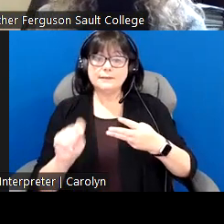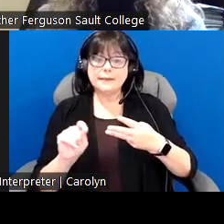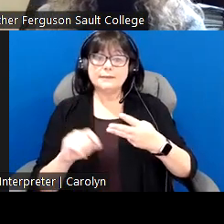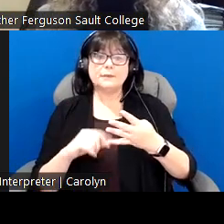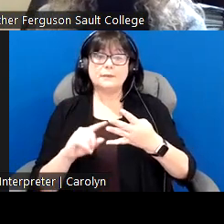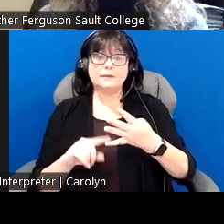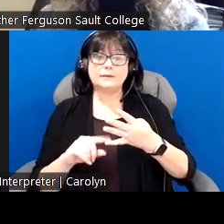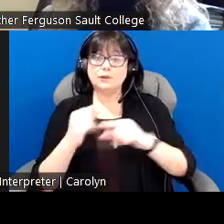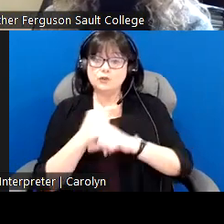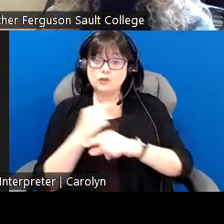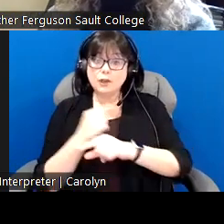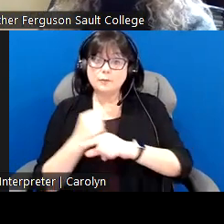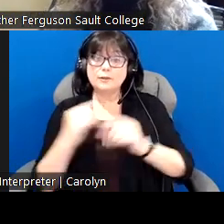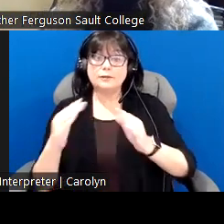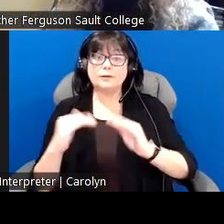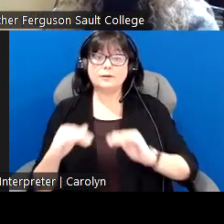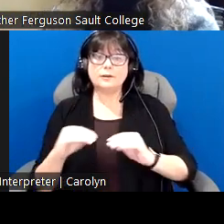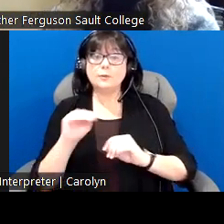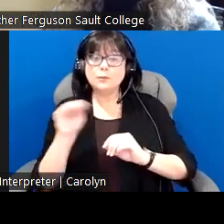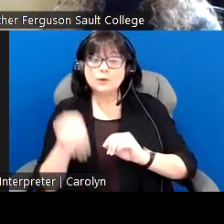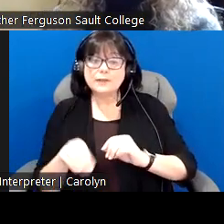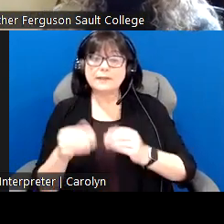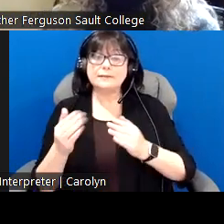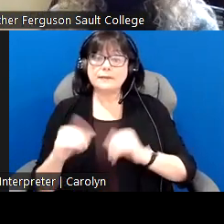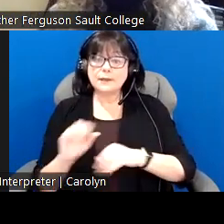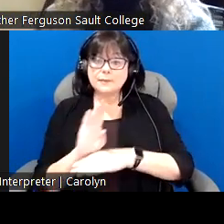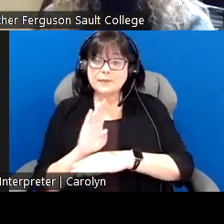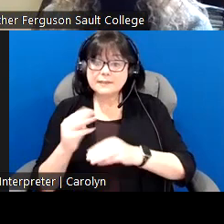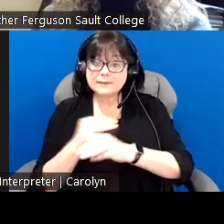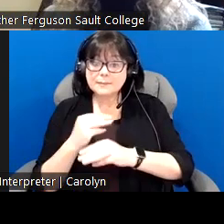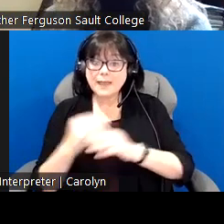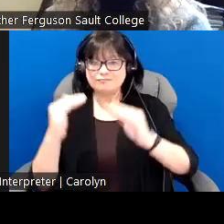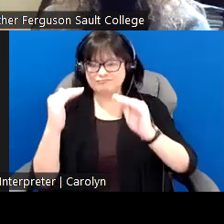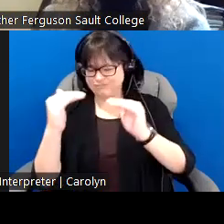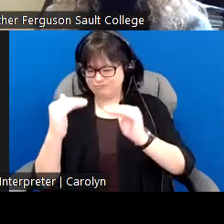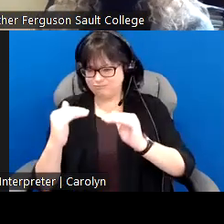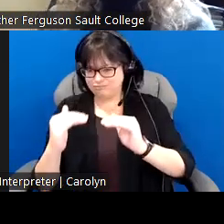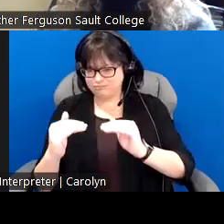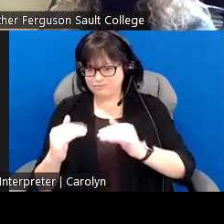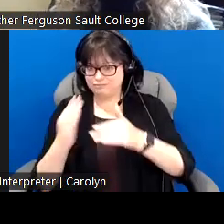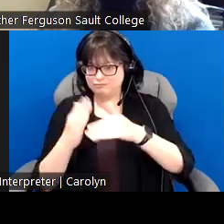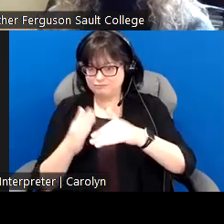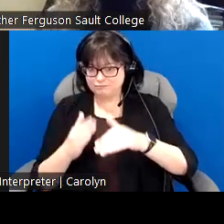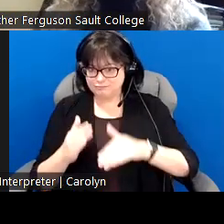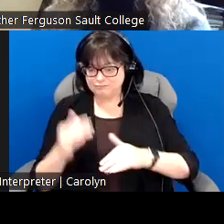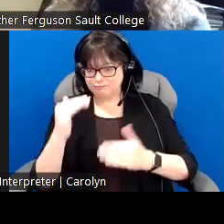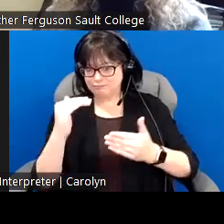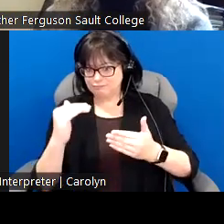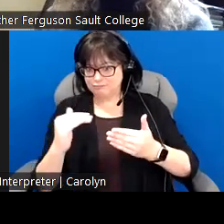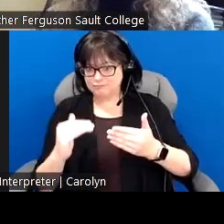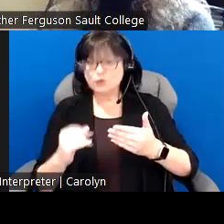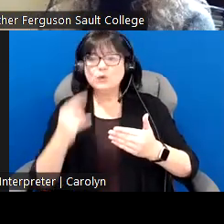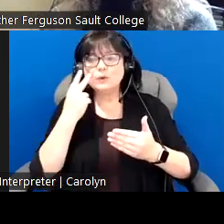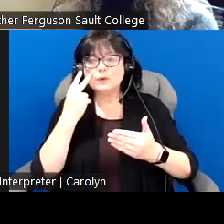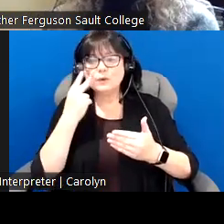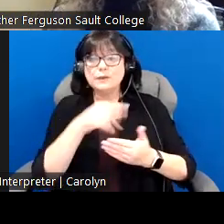math, introductory algebra, number sense, and so on. So it gives you a specific breakdown as to how the student performed